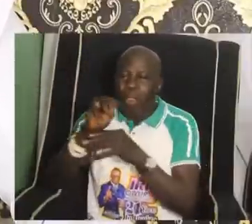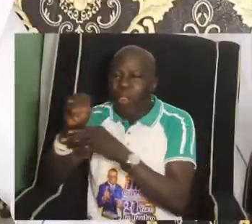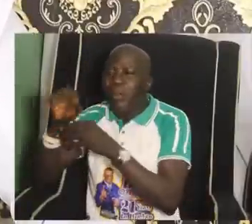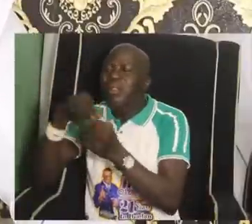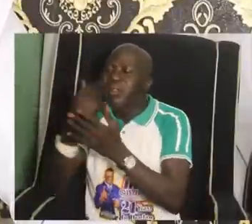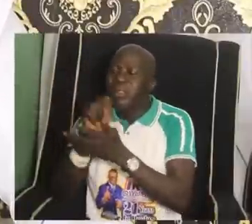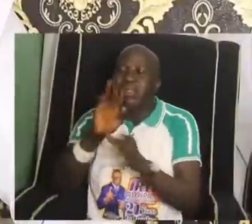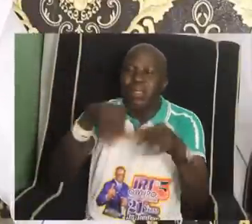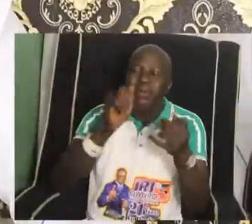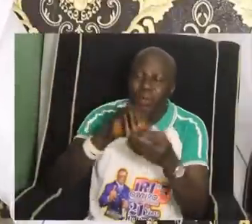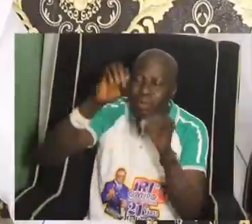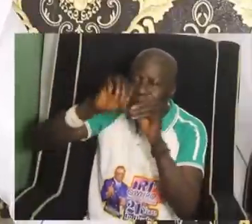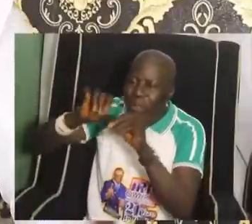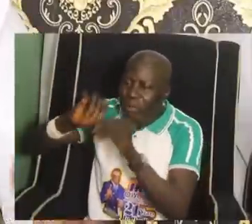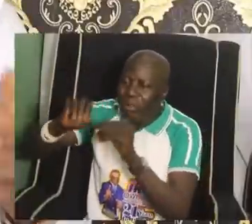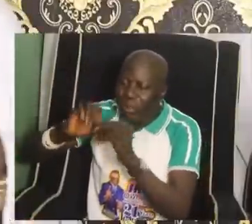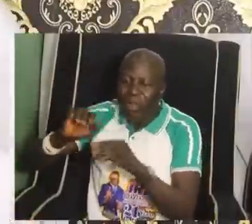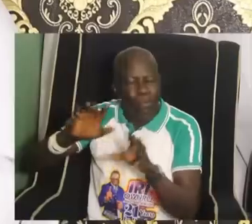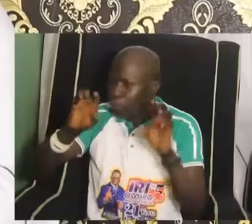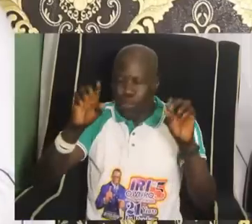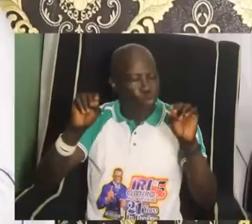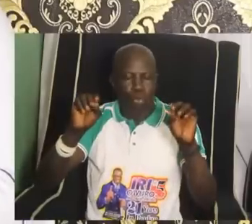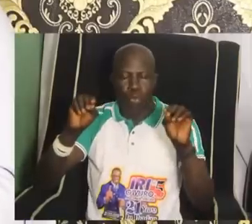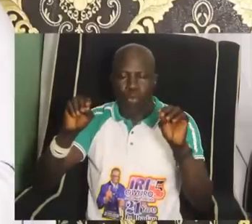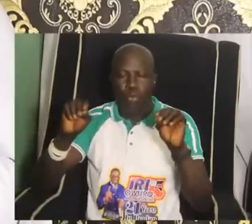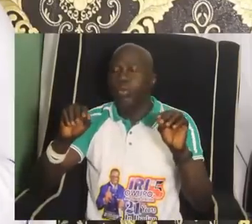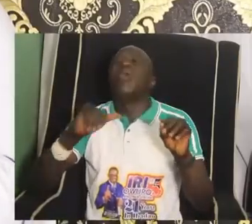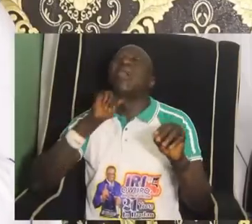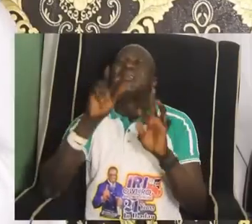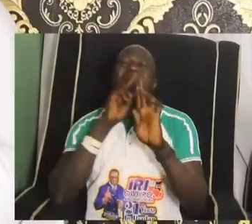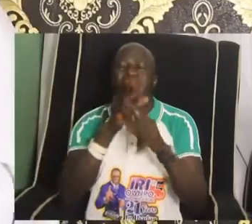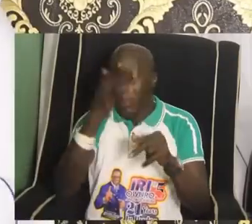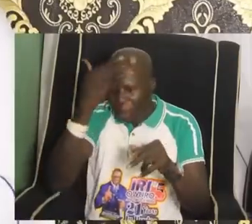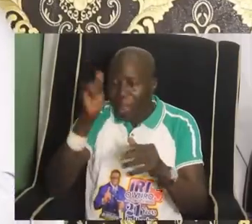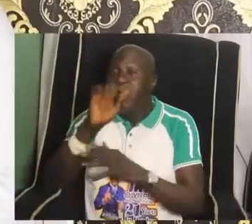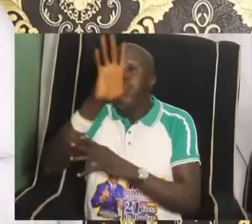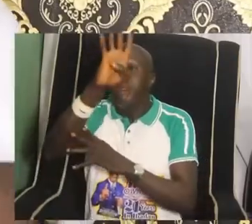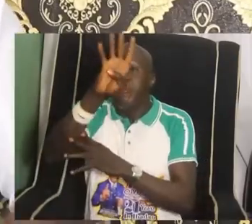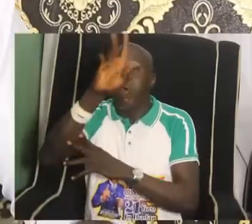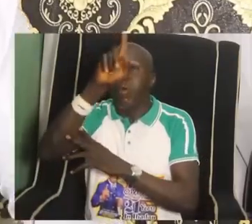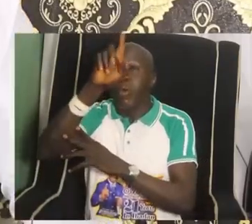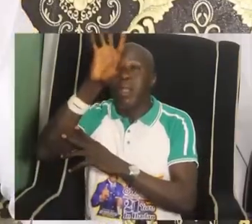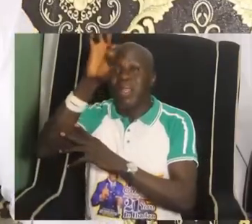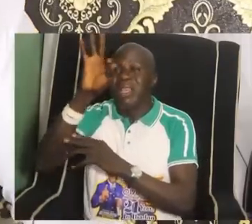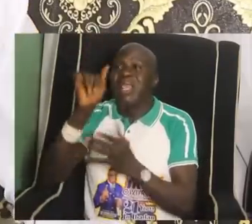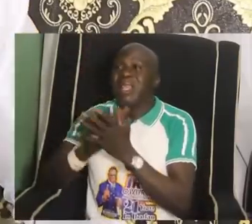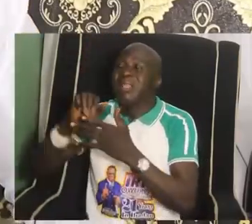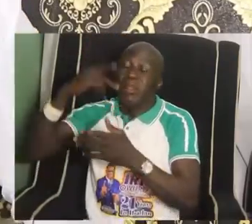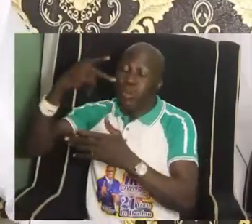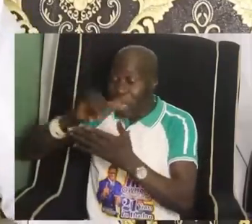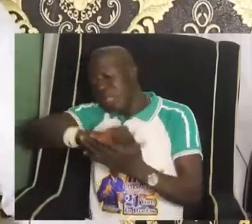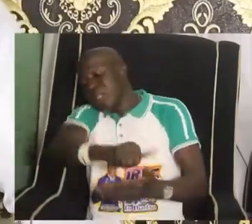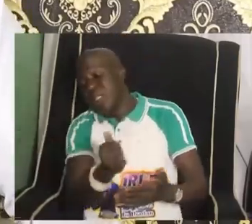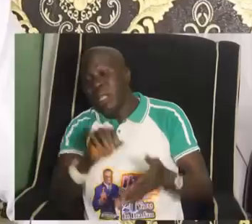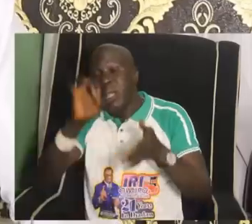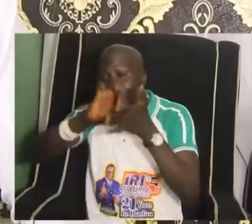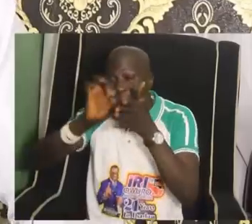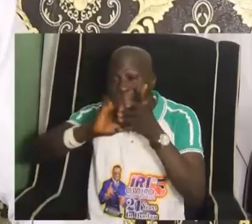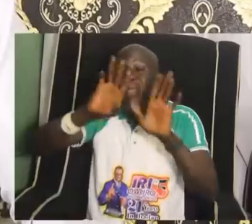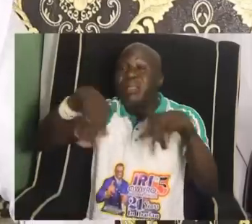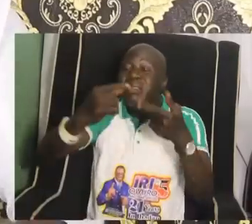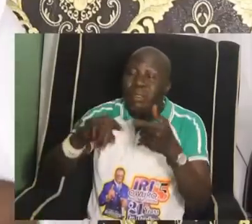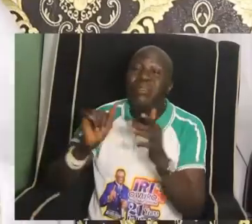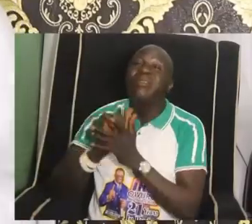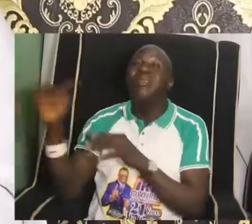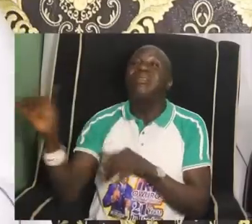diversely. His number. You can click it. Anything. Don't mind them. They are 419. I can't tell for you. Even the account they will give to you will